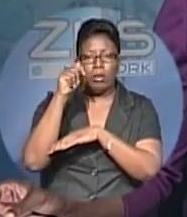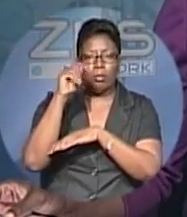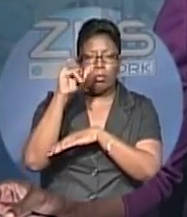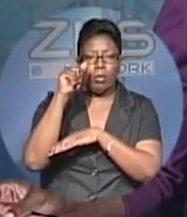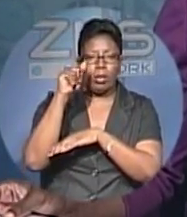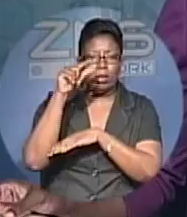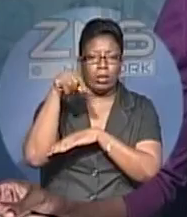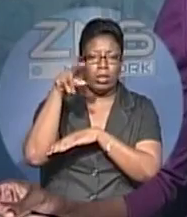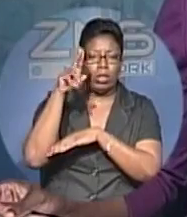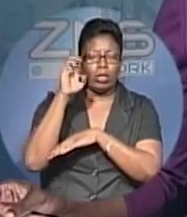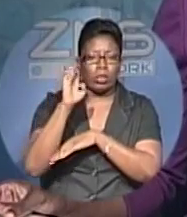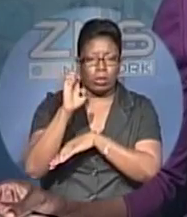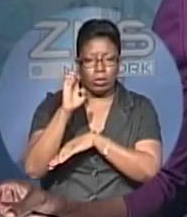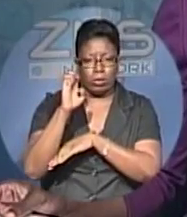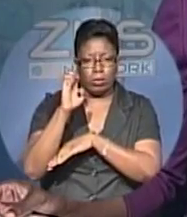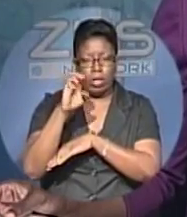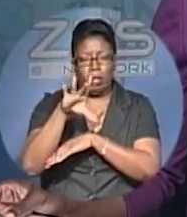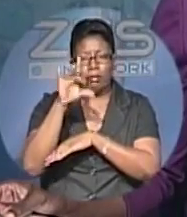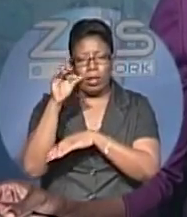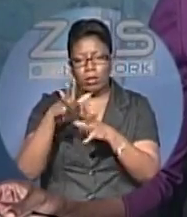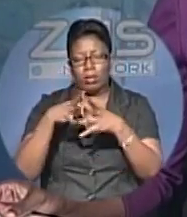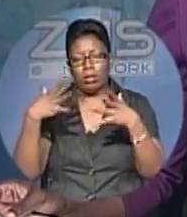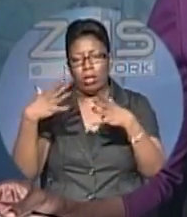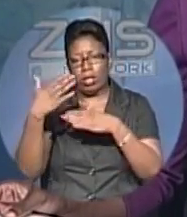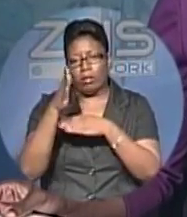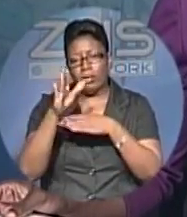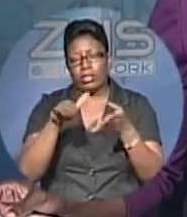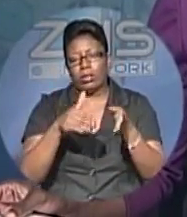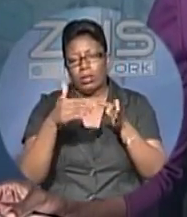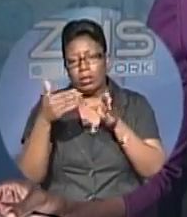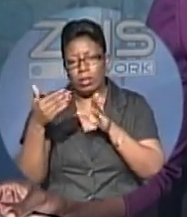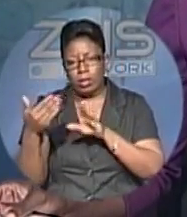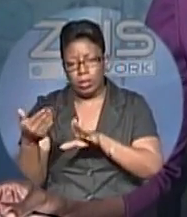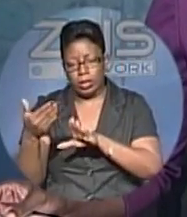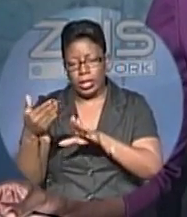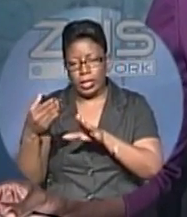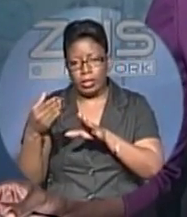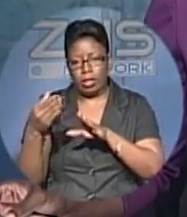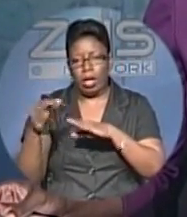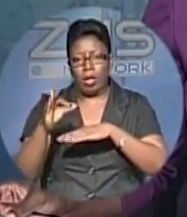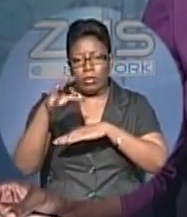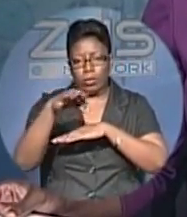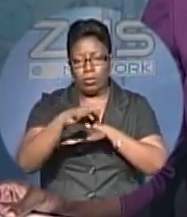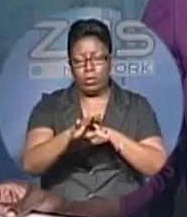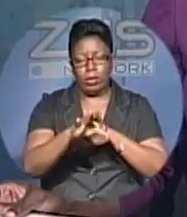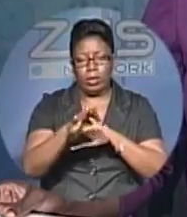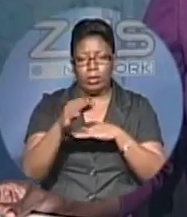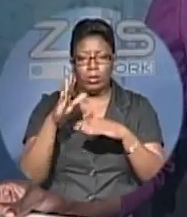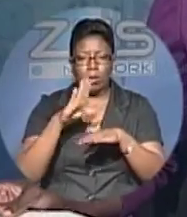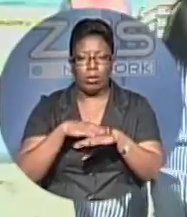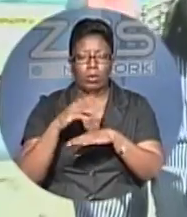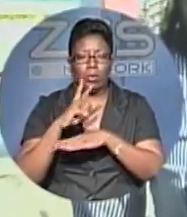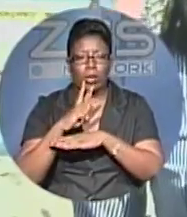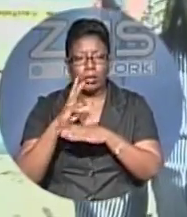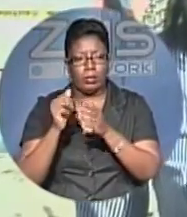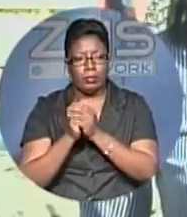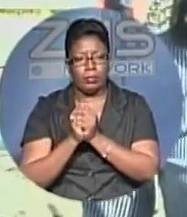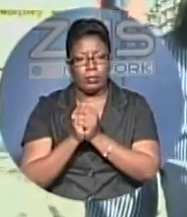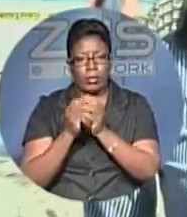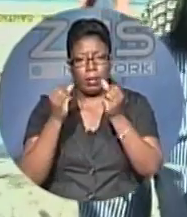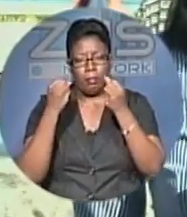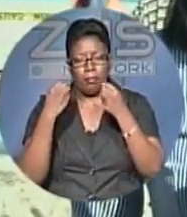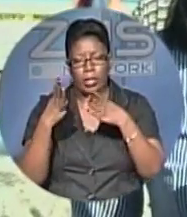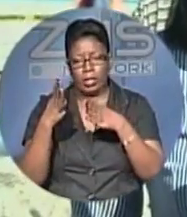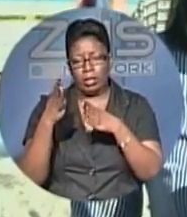LaDon Davis talked to local fishermen and marine officials about the shocking discovery and what they make of it. When dozens of